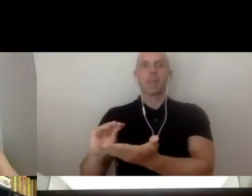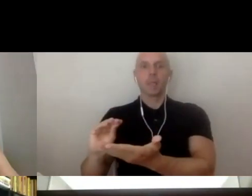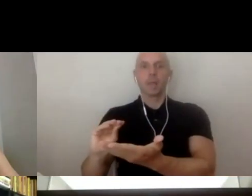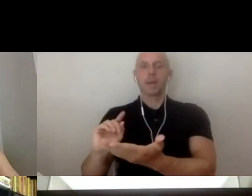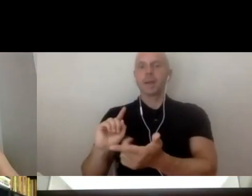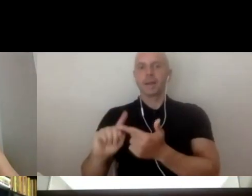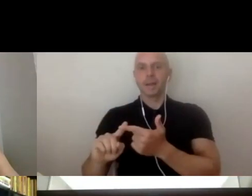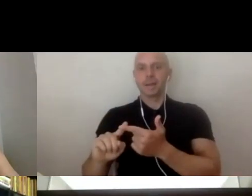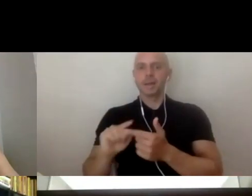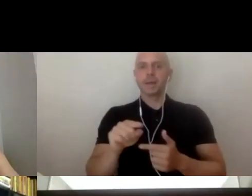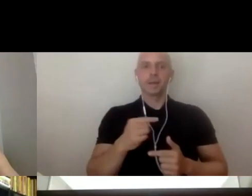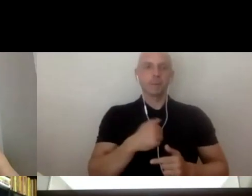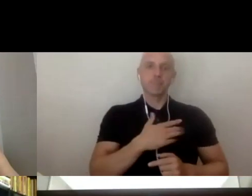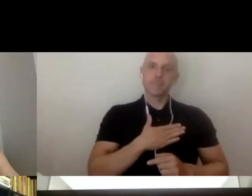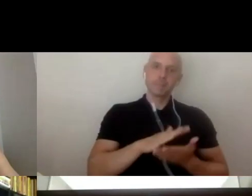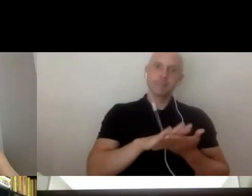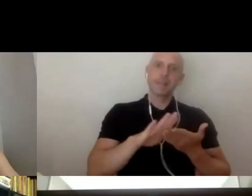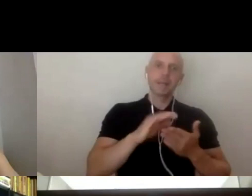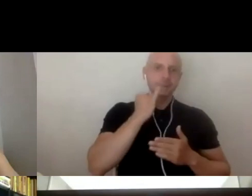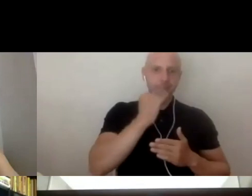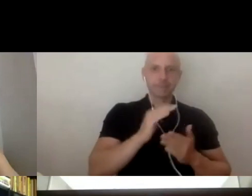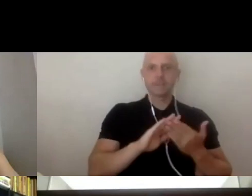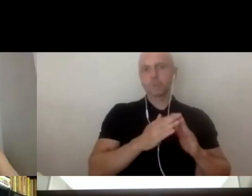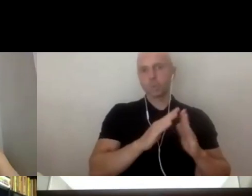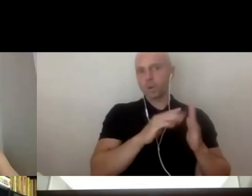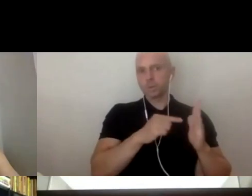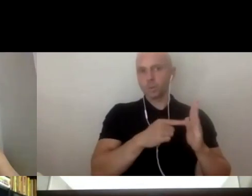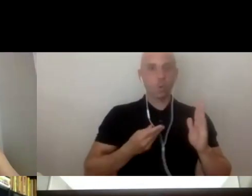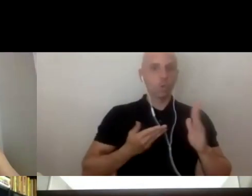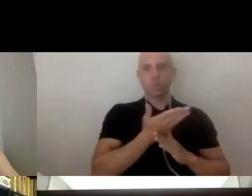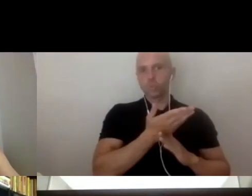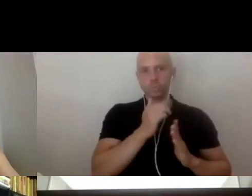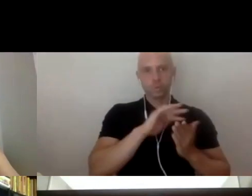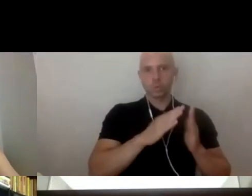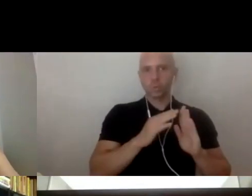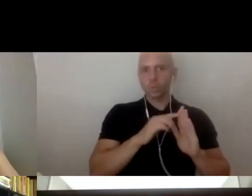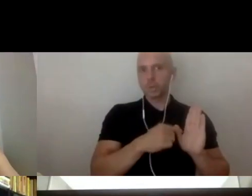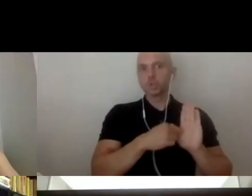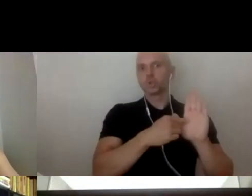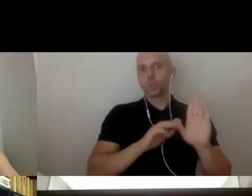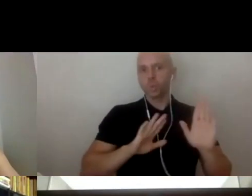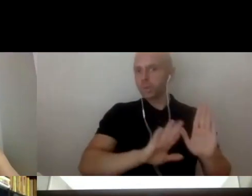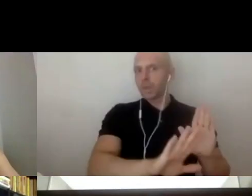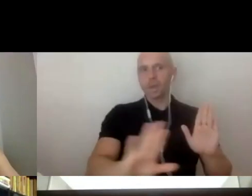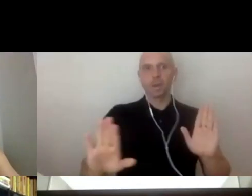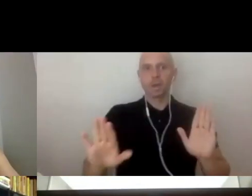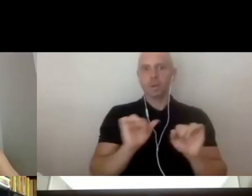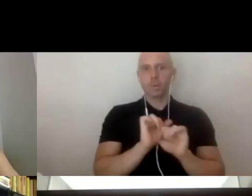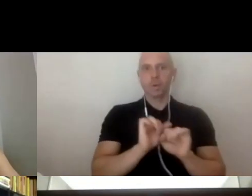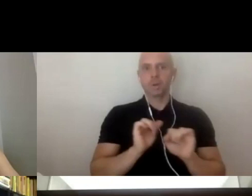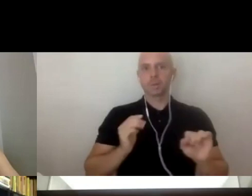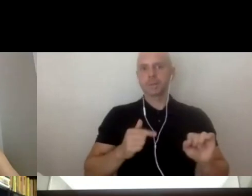City of Toronto grant. And also I would love to showcase the work. So this is like in the months ahead. It would be lovely if I can have some kind